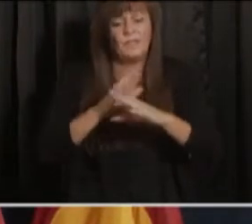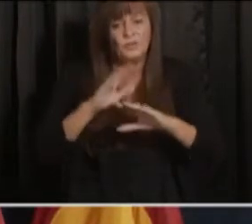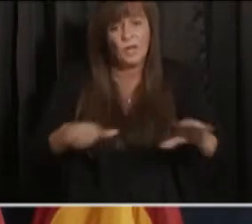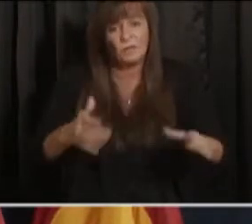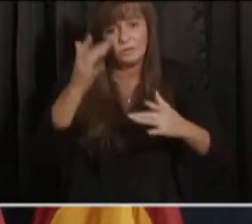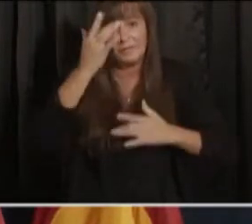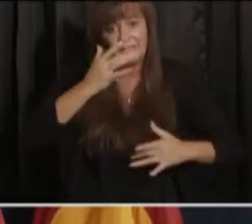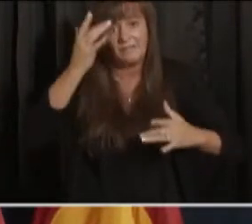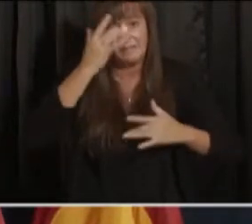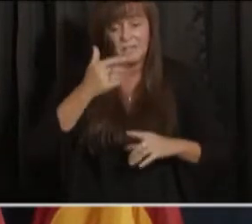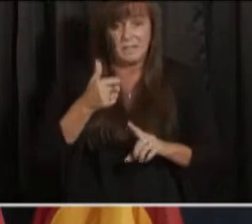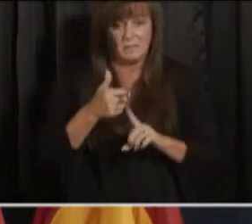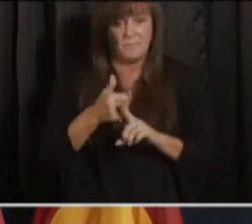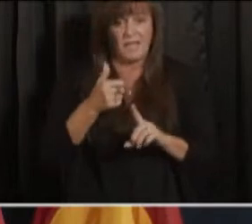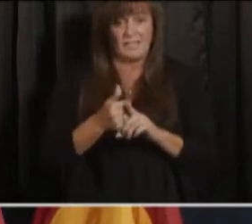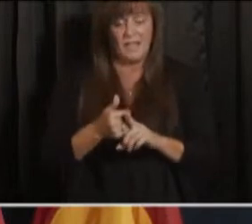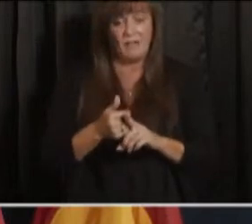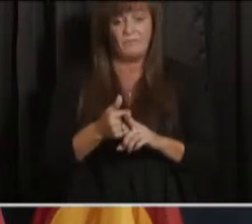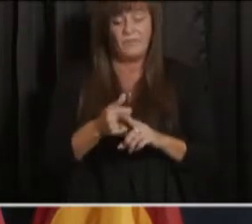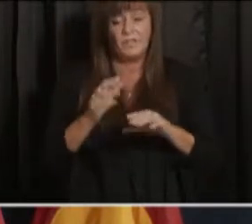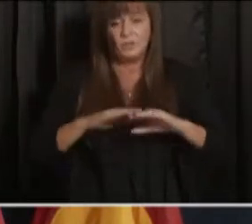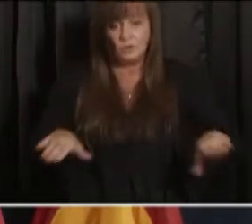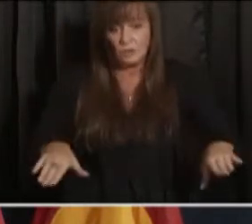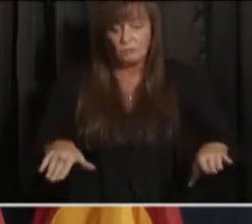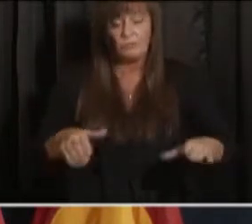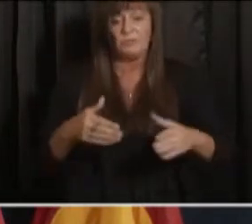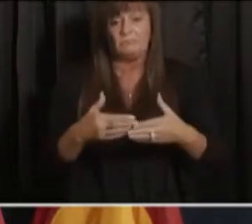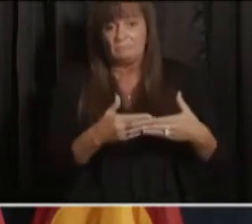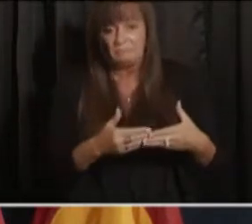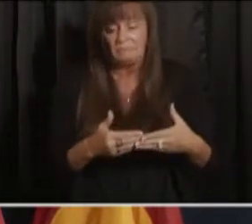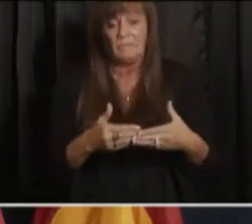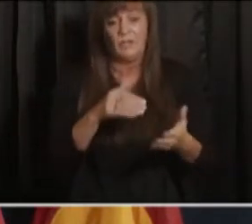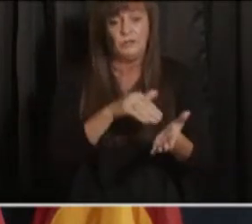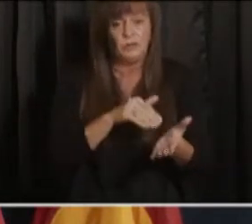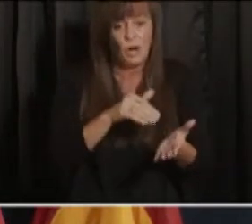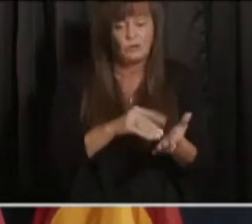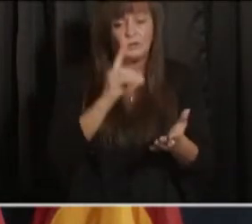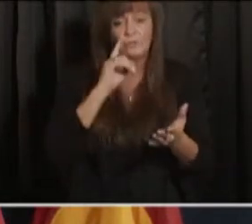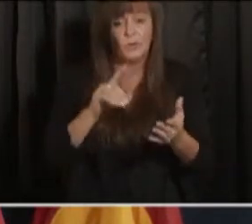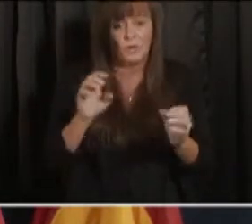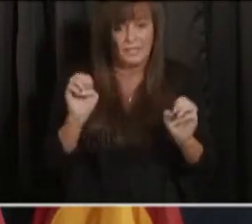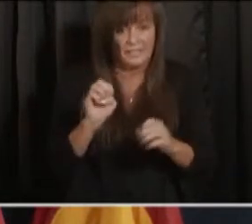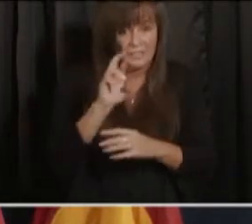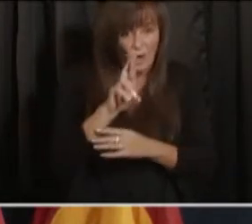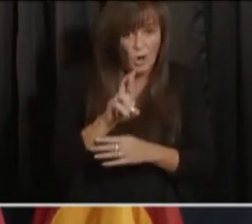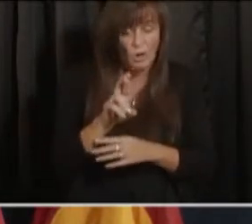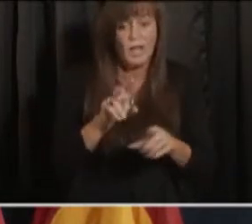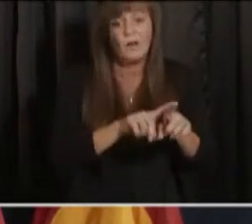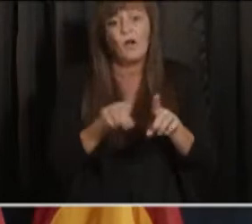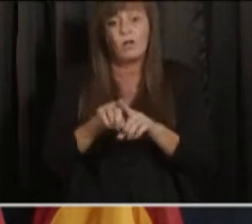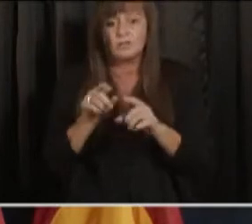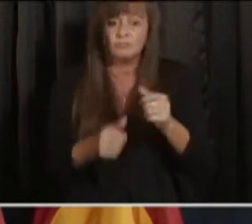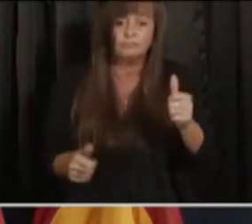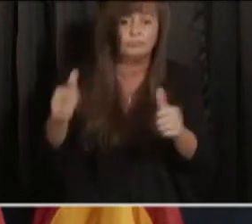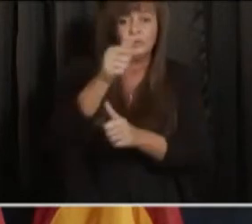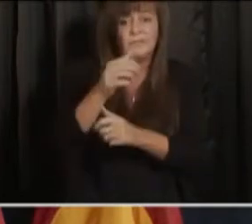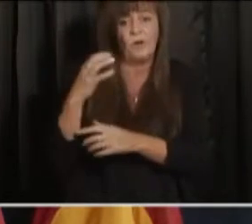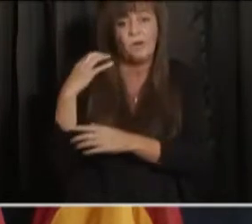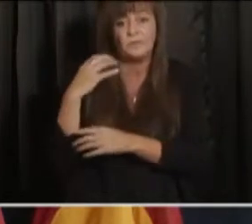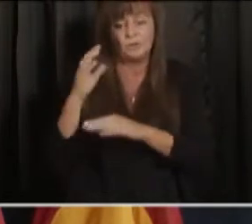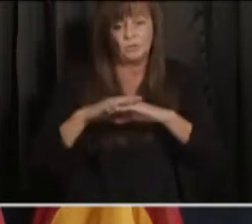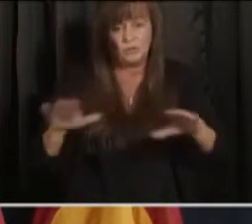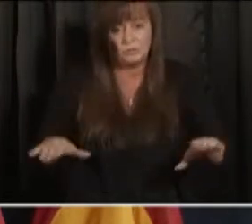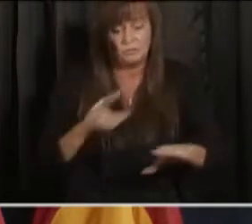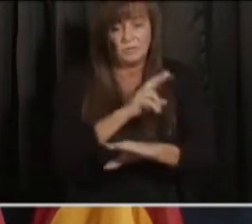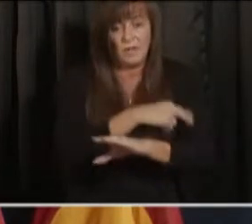I am a pediatric emergency room physician and the Chief Quality and Outcomes Officer for Children's Hospital Colorado, and I have treated numerous